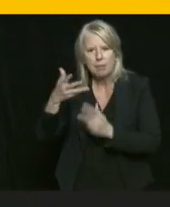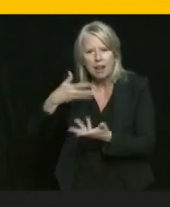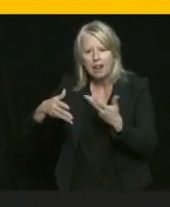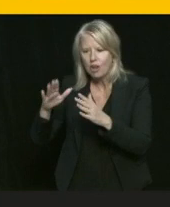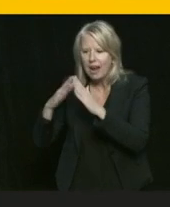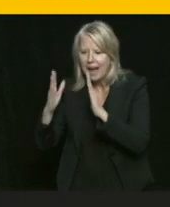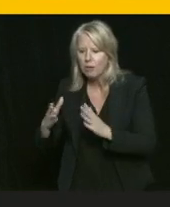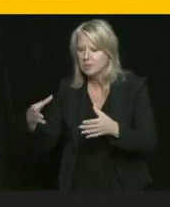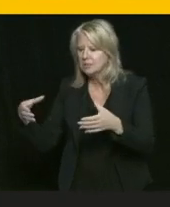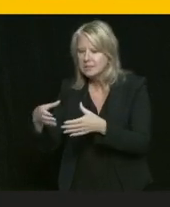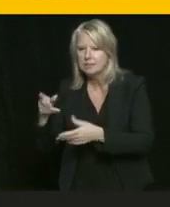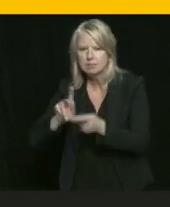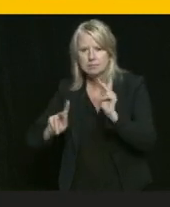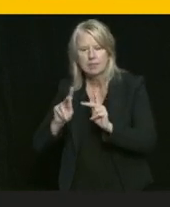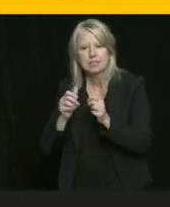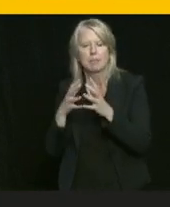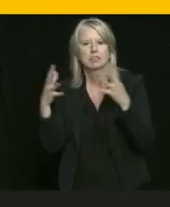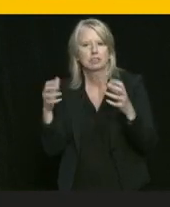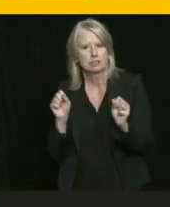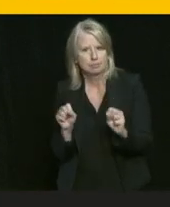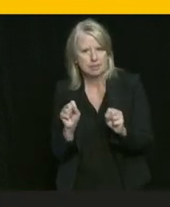bubble, if you like, as much as possible.